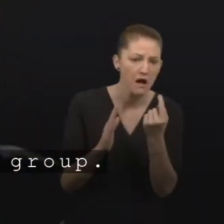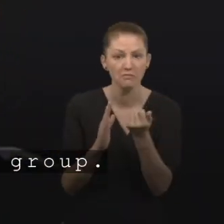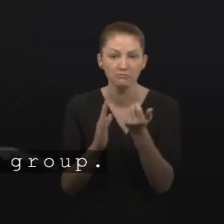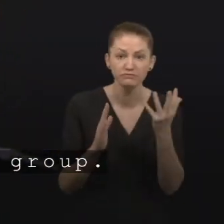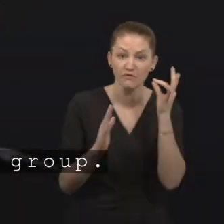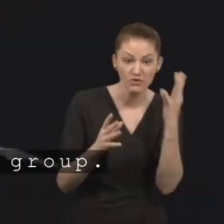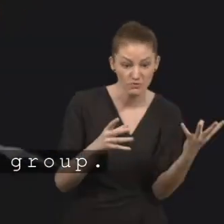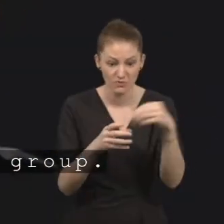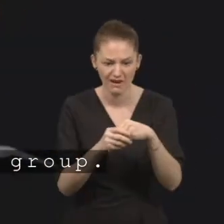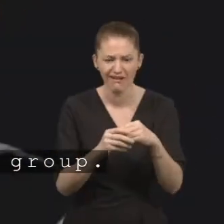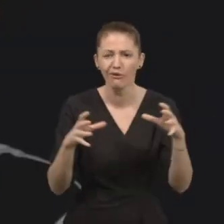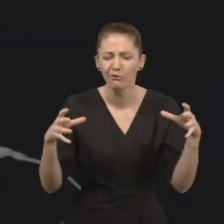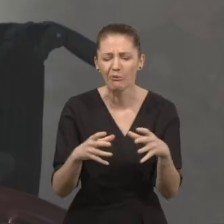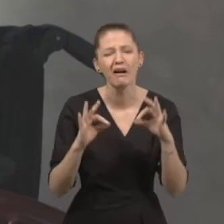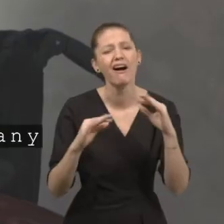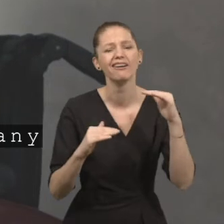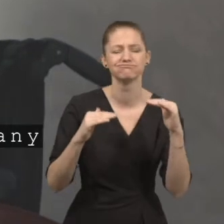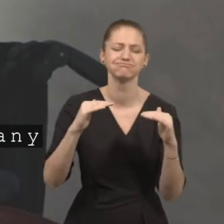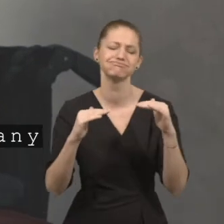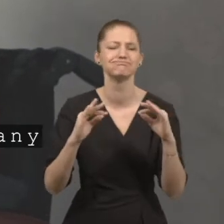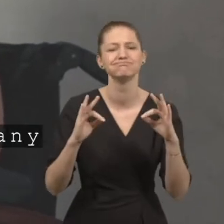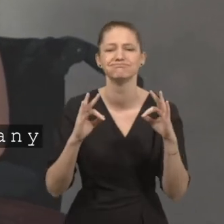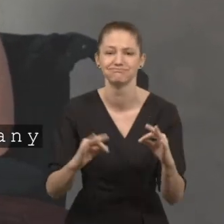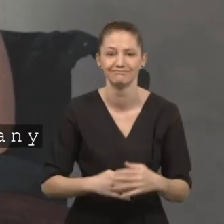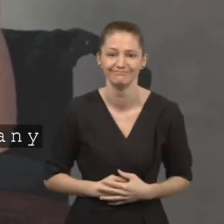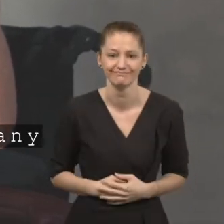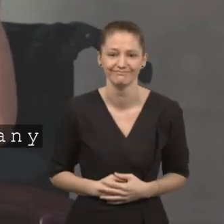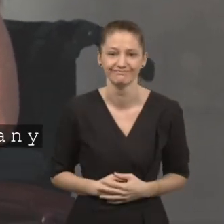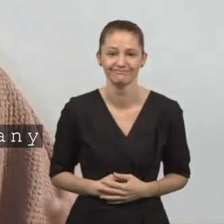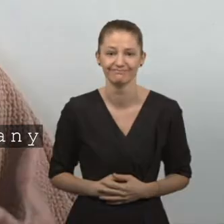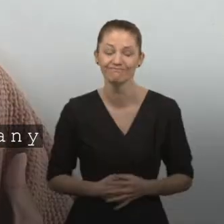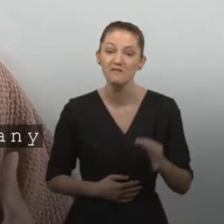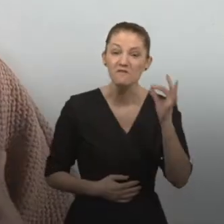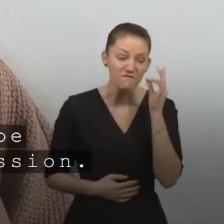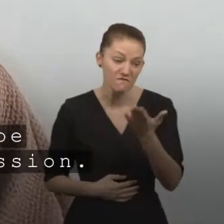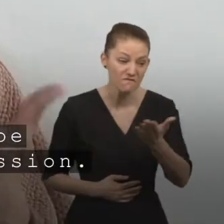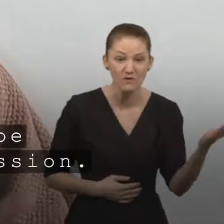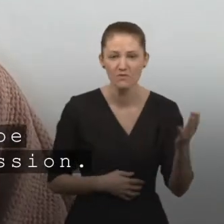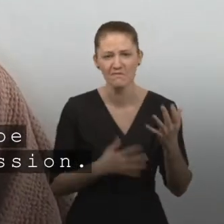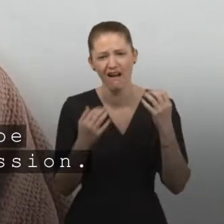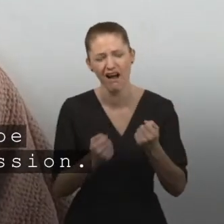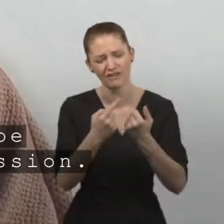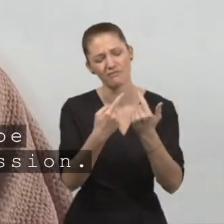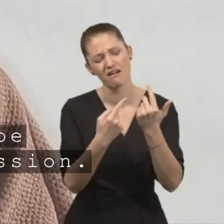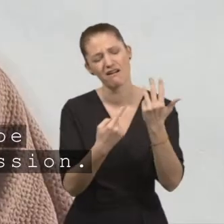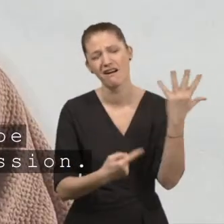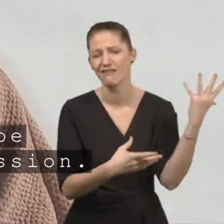it brings balance. A woman is a mix, it's a lot of things. It can't be